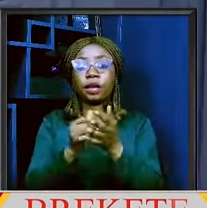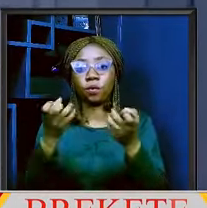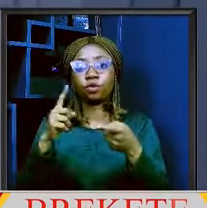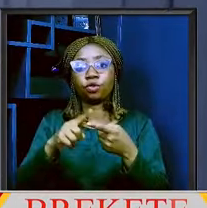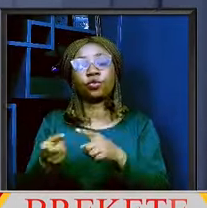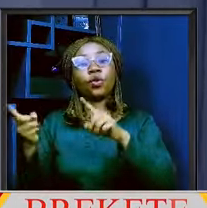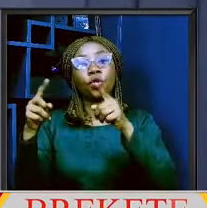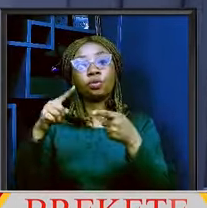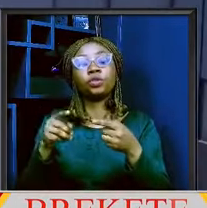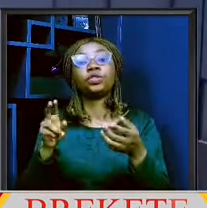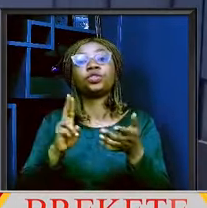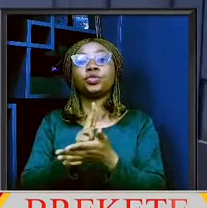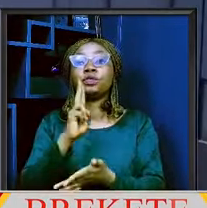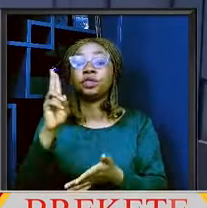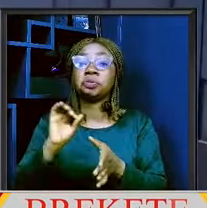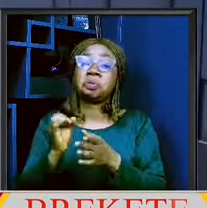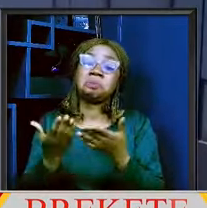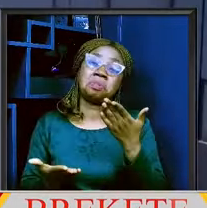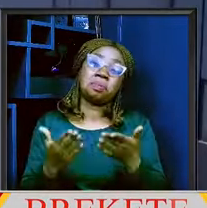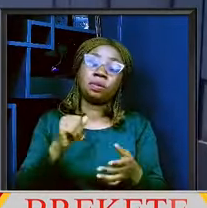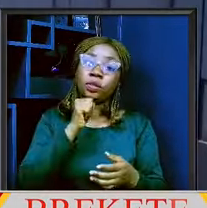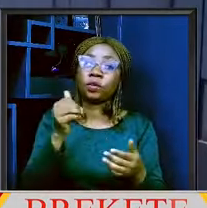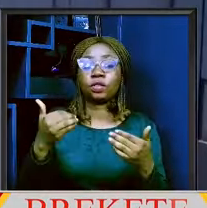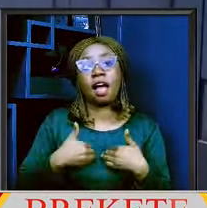or those who are unable to make 5 credit.